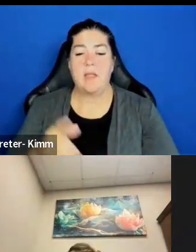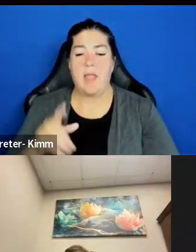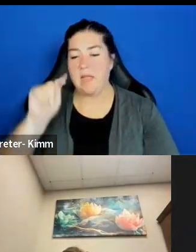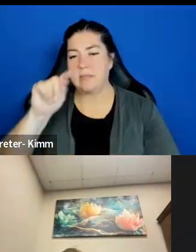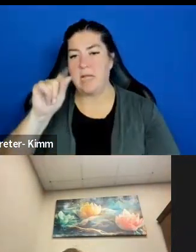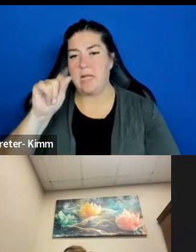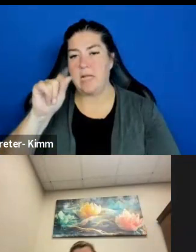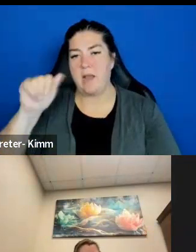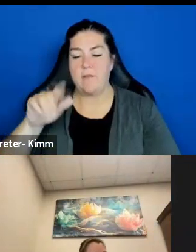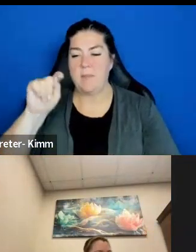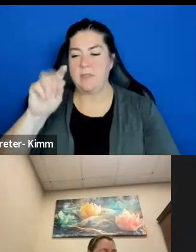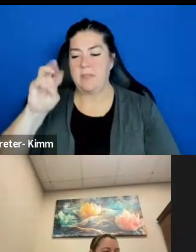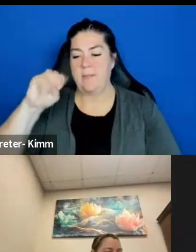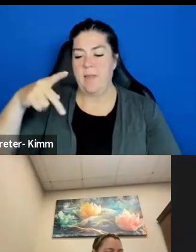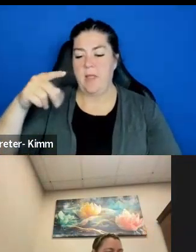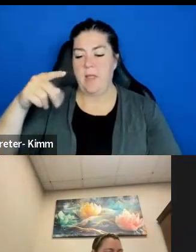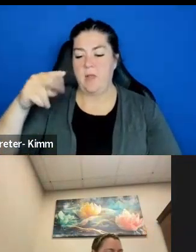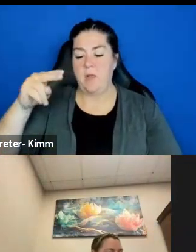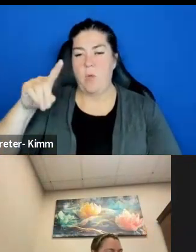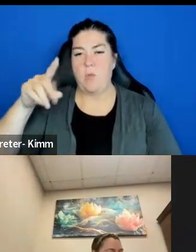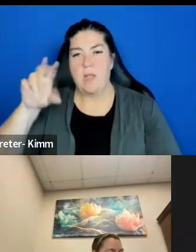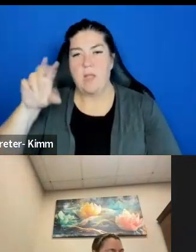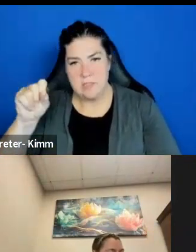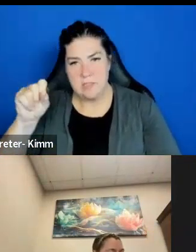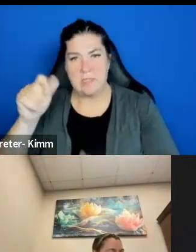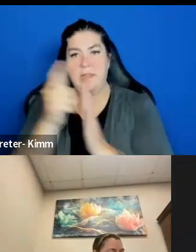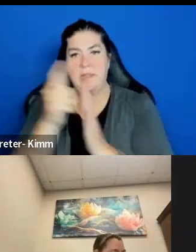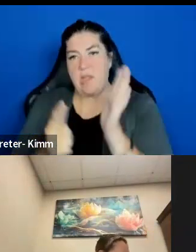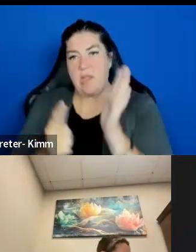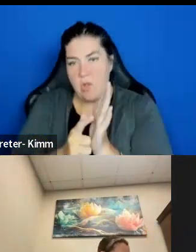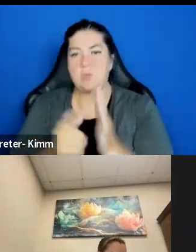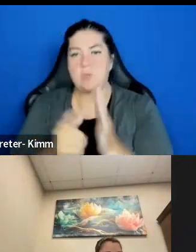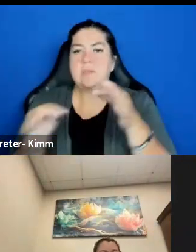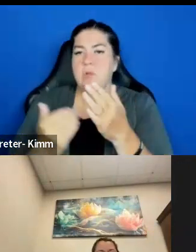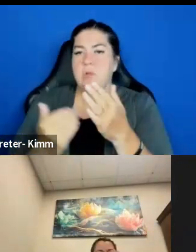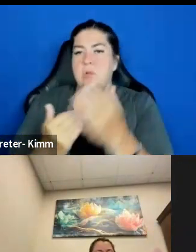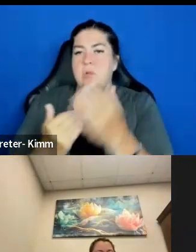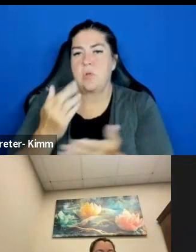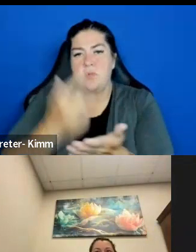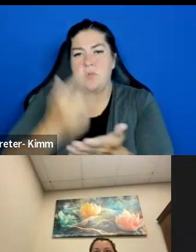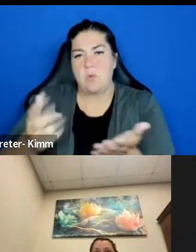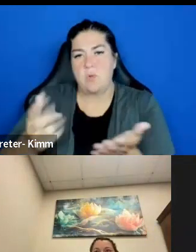Timpanogos Legal to walk us through the newest resource that we have in Utah.